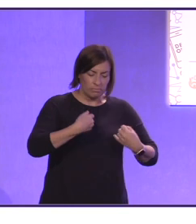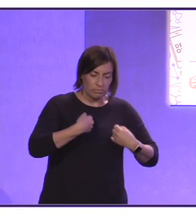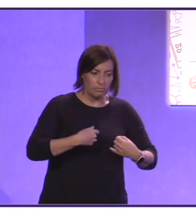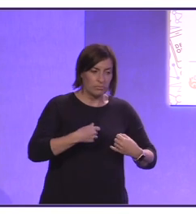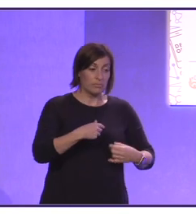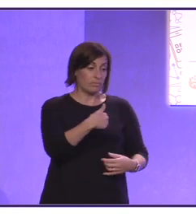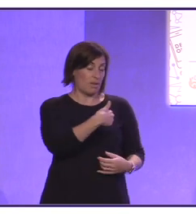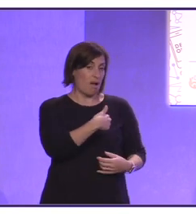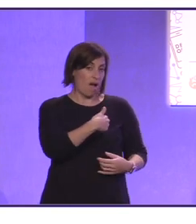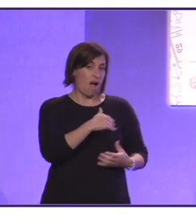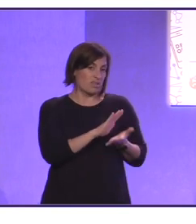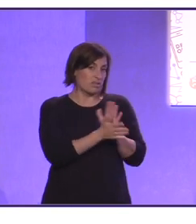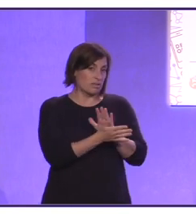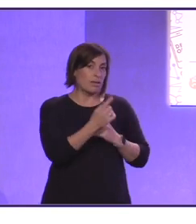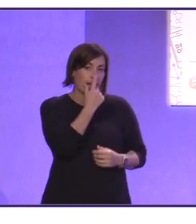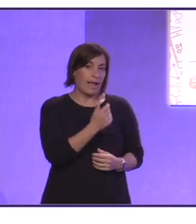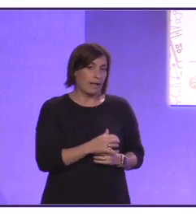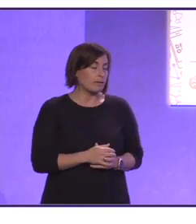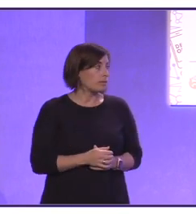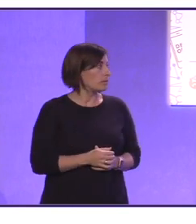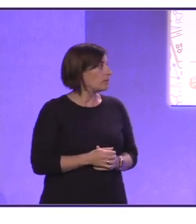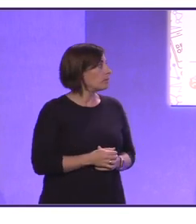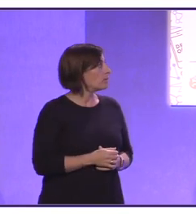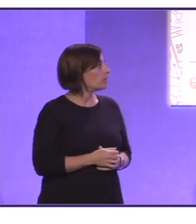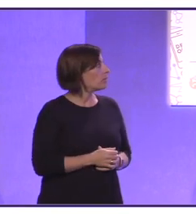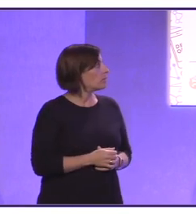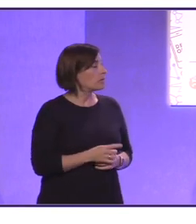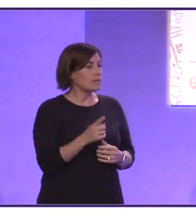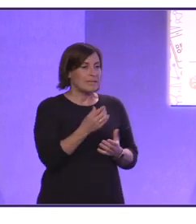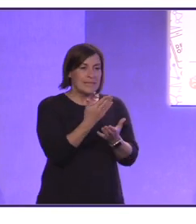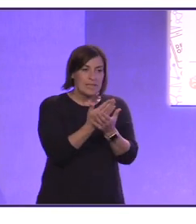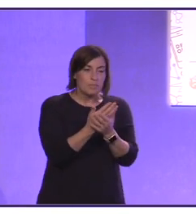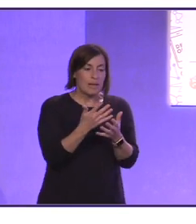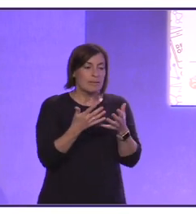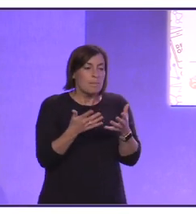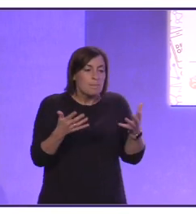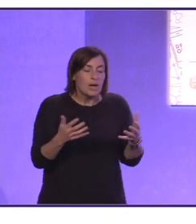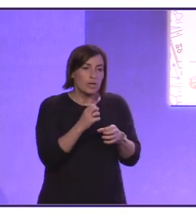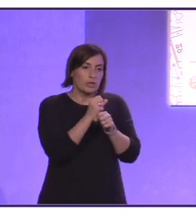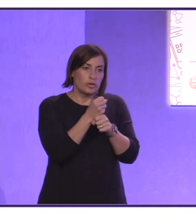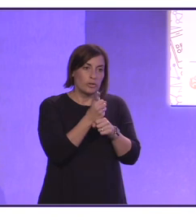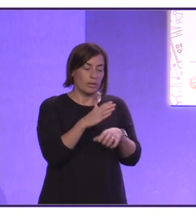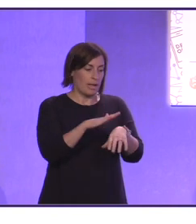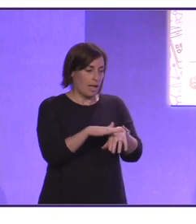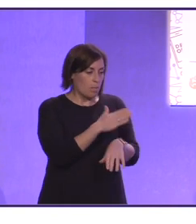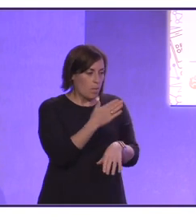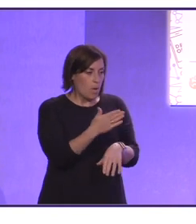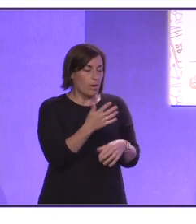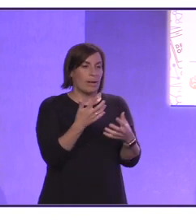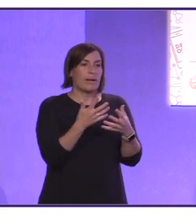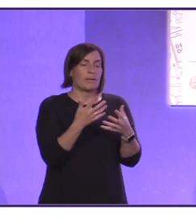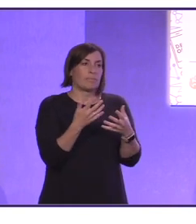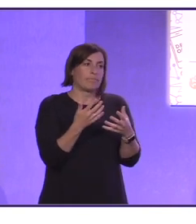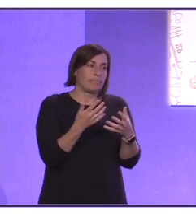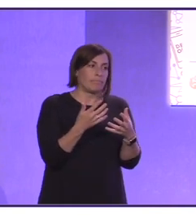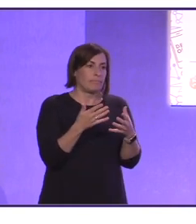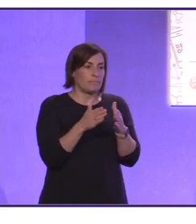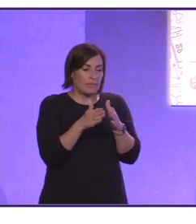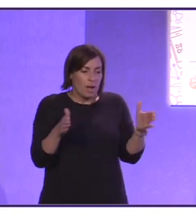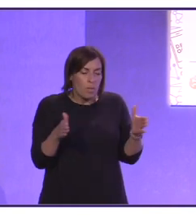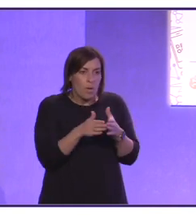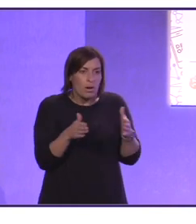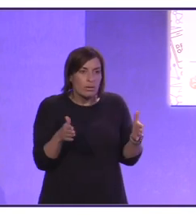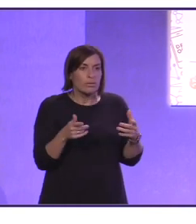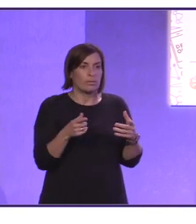even heart conditions. The intensity of it matters, the length of our exposure to it matters. The after effects